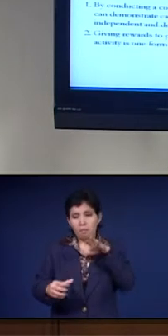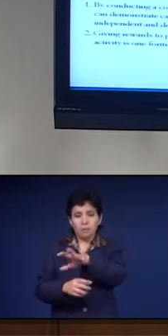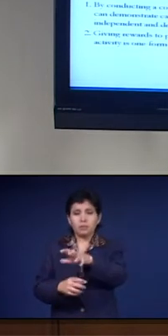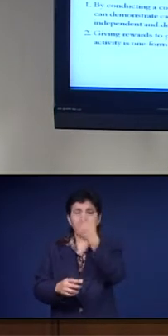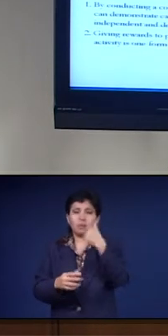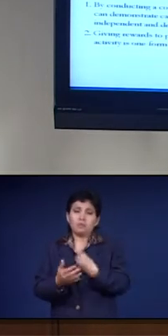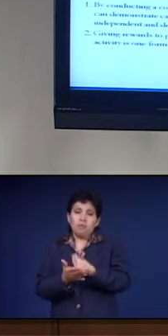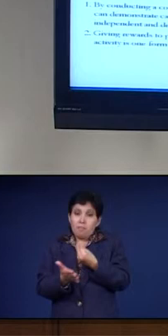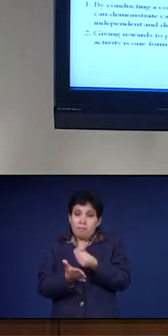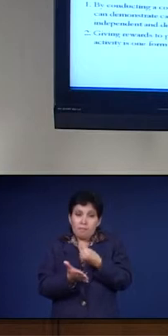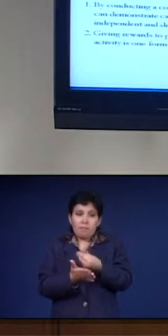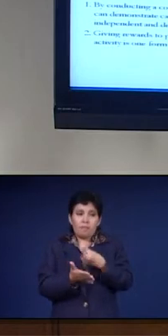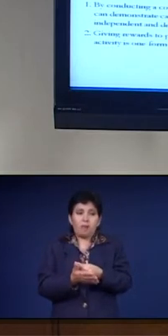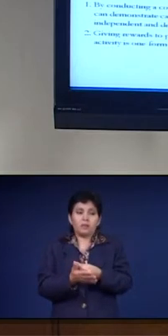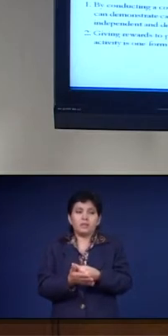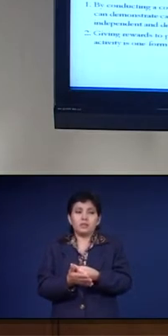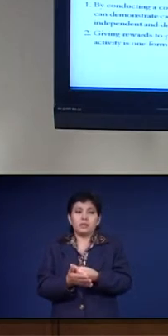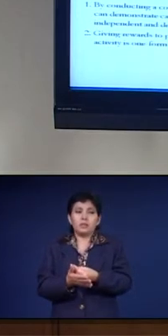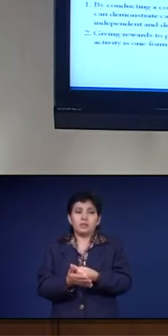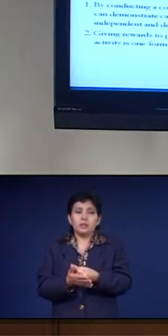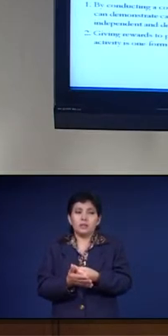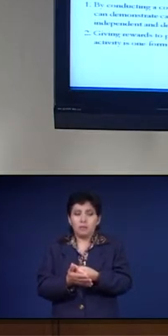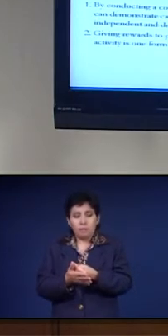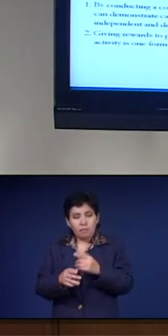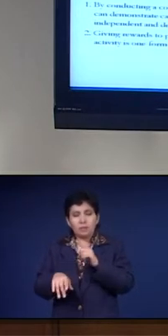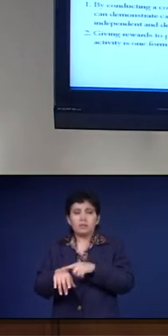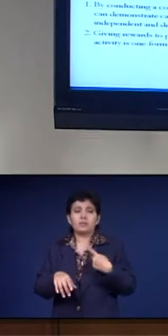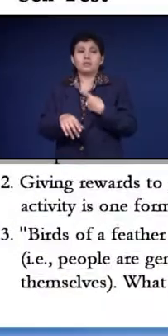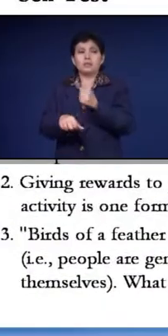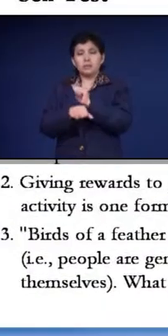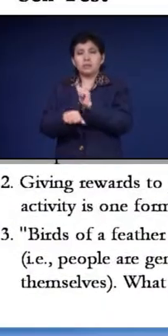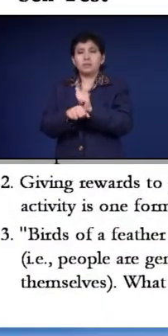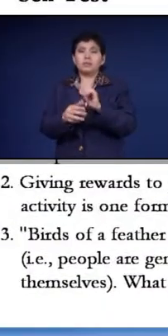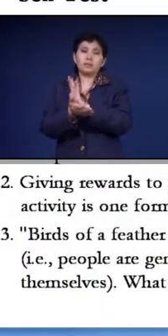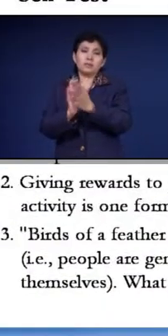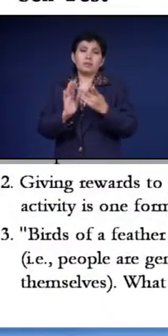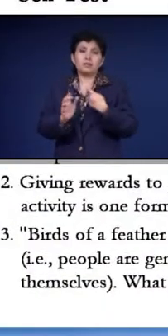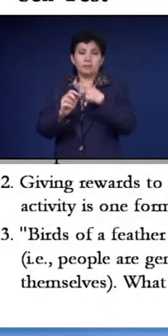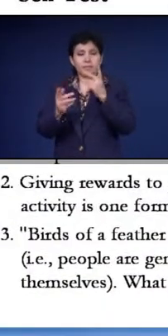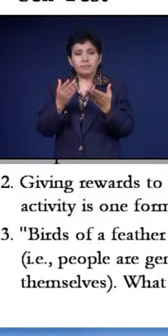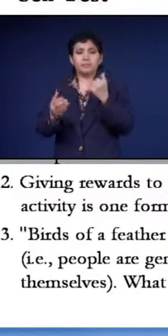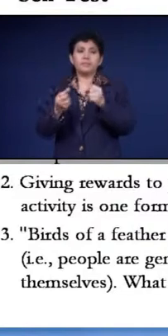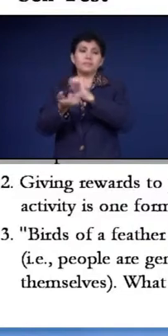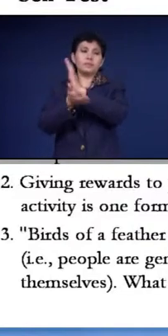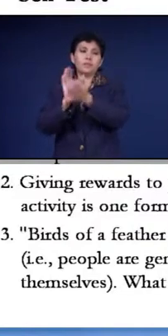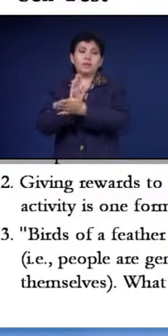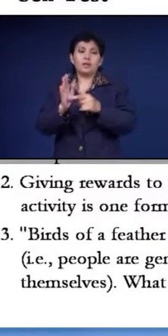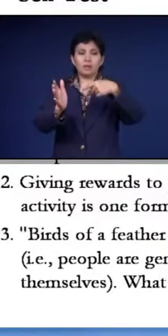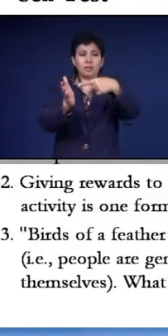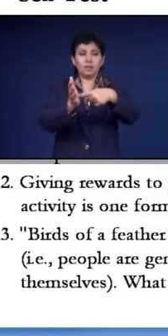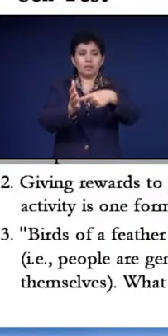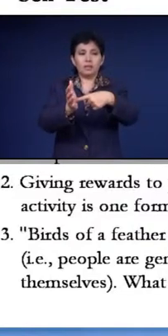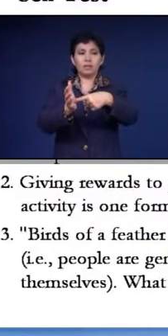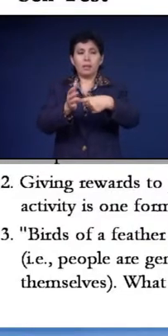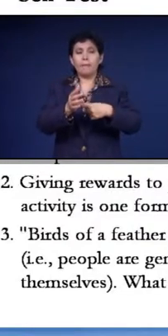what people love nowadays. Giving reward is a kind of reinforcement. Next one, birds of